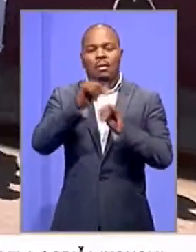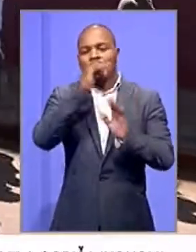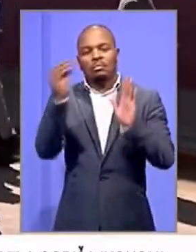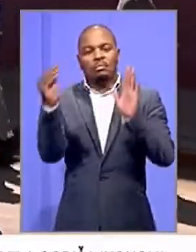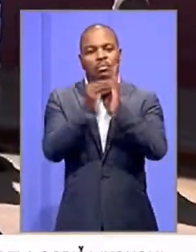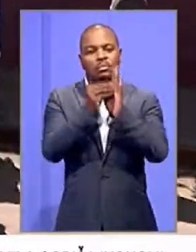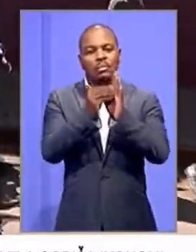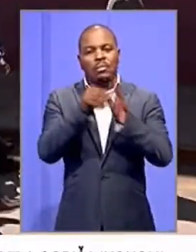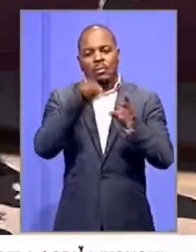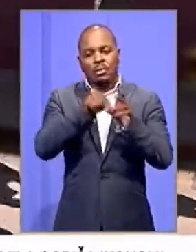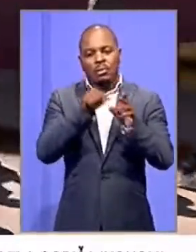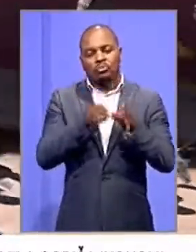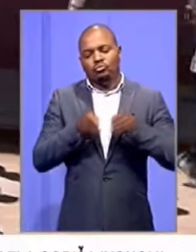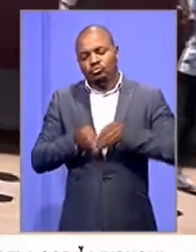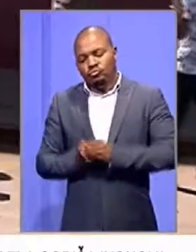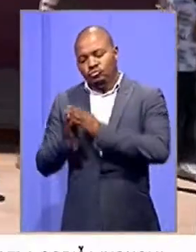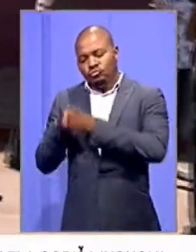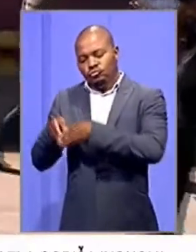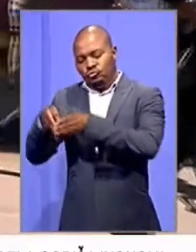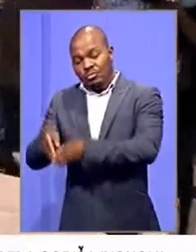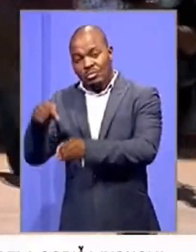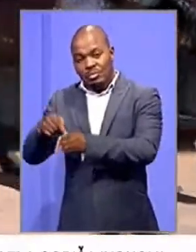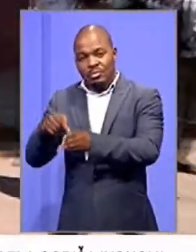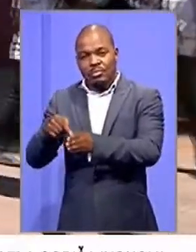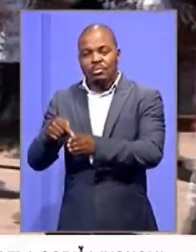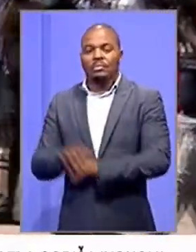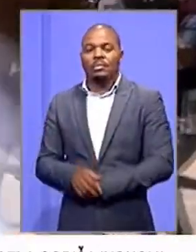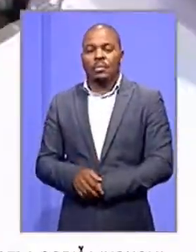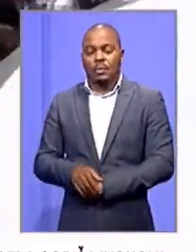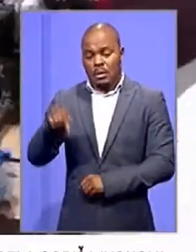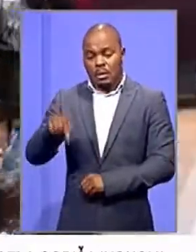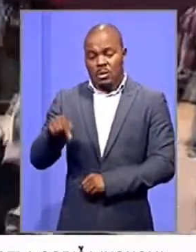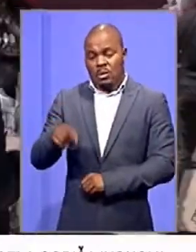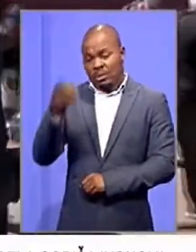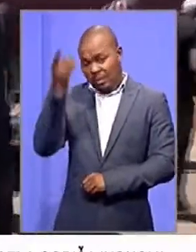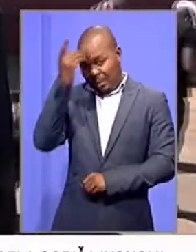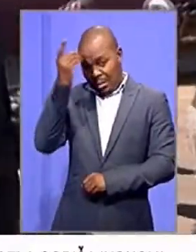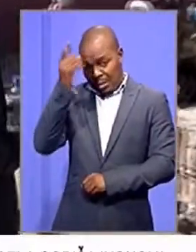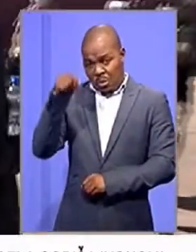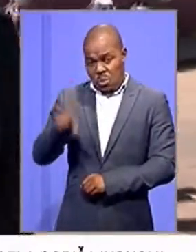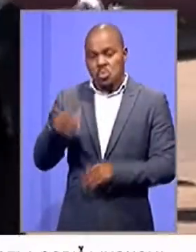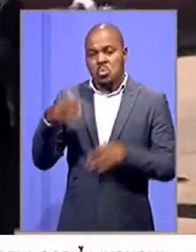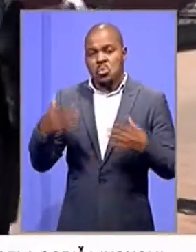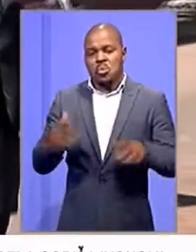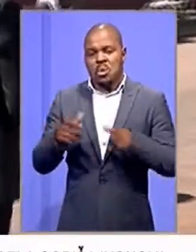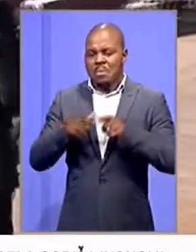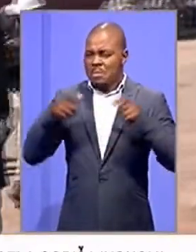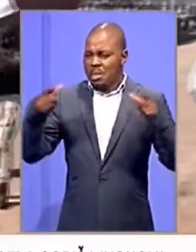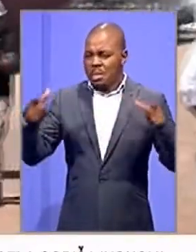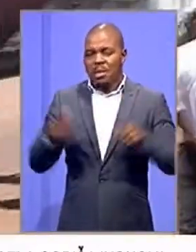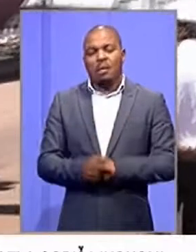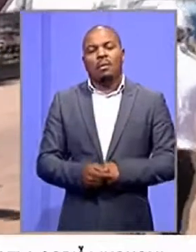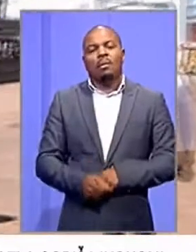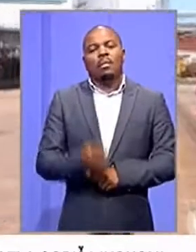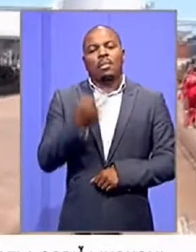thomelo ya dithoto ka tšhomišo ya dikepe. Durban e na le bogolo bja didirišwa tša go amogela dithoto tša go feta dibilione